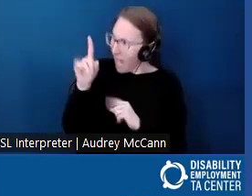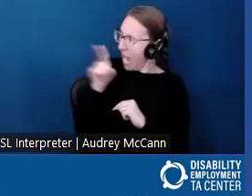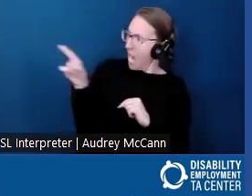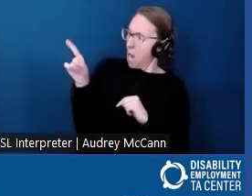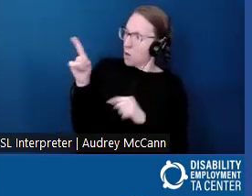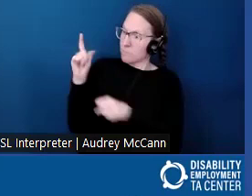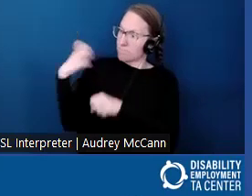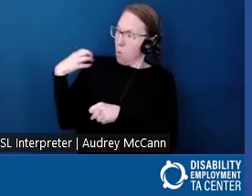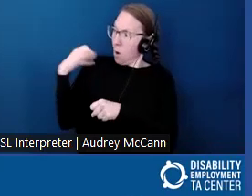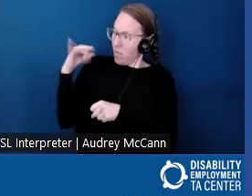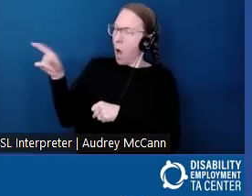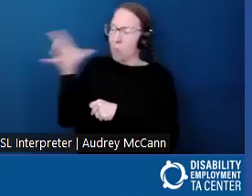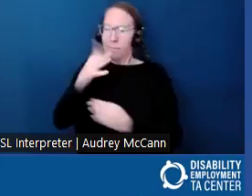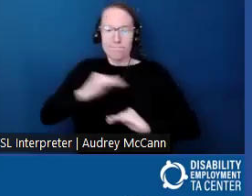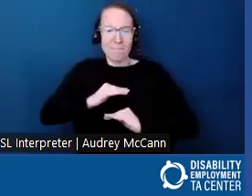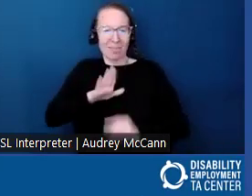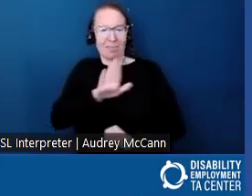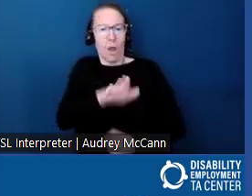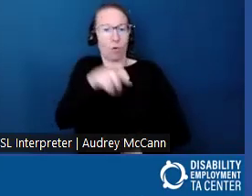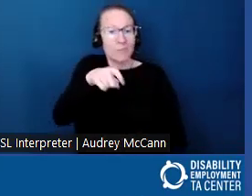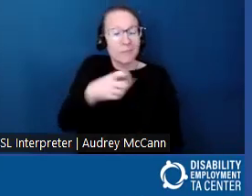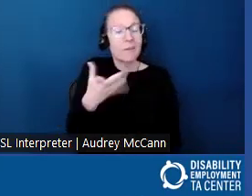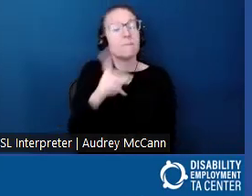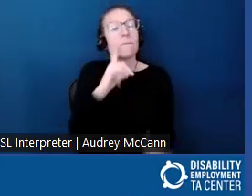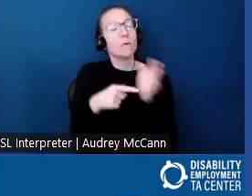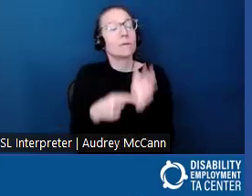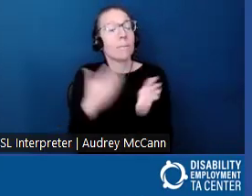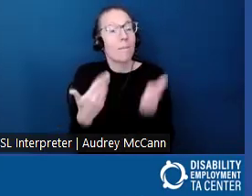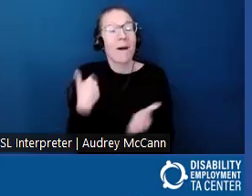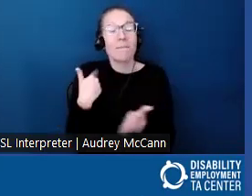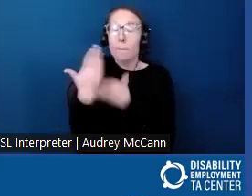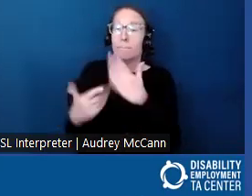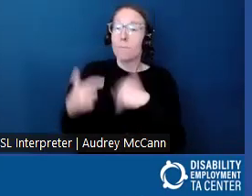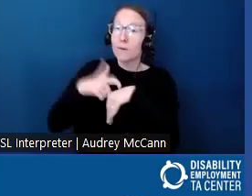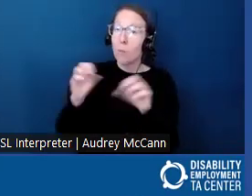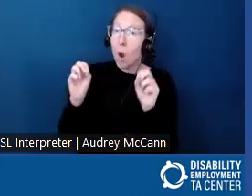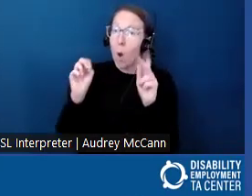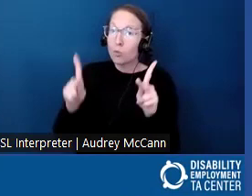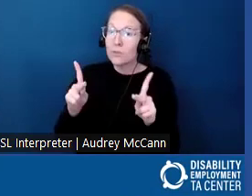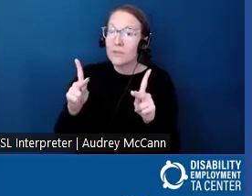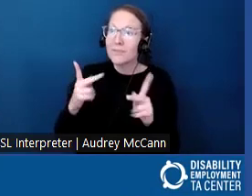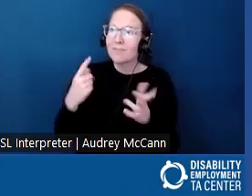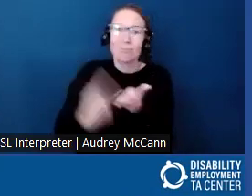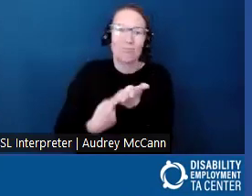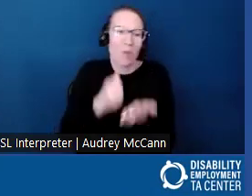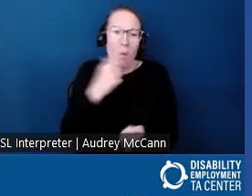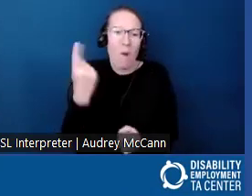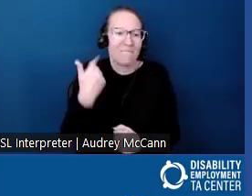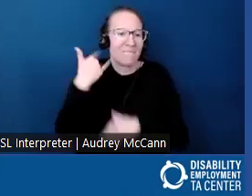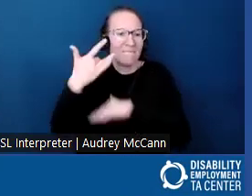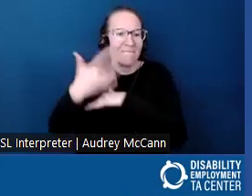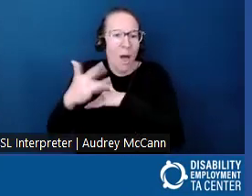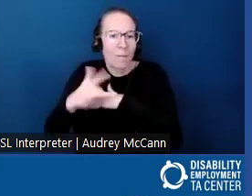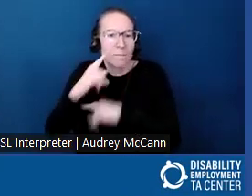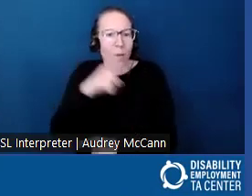of this population. For example, maybe having part-time opportunities that aren't always available for people who are